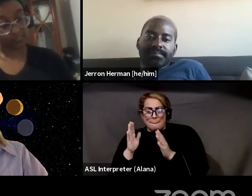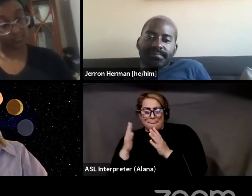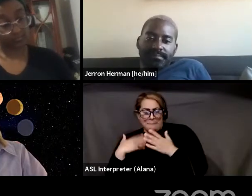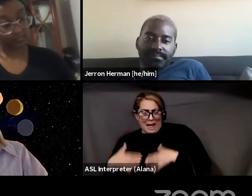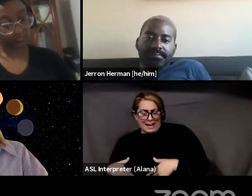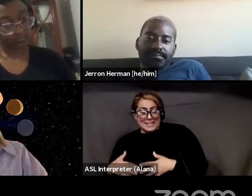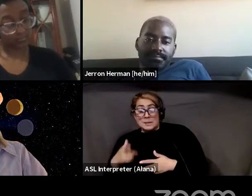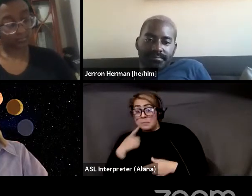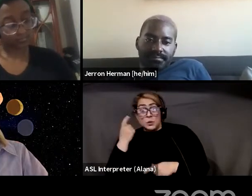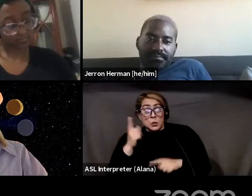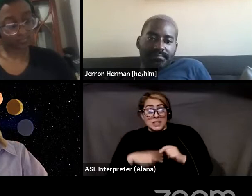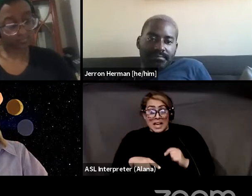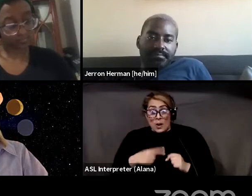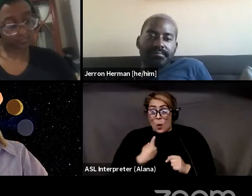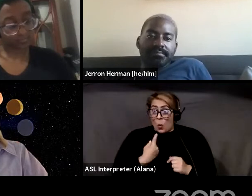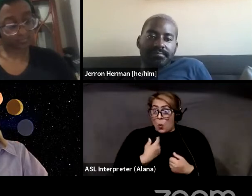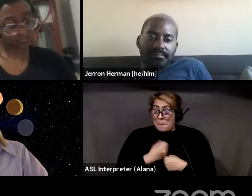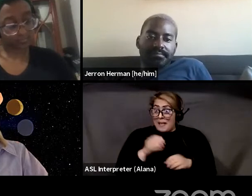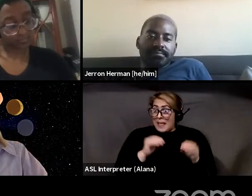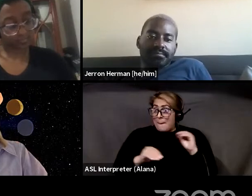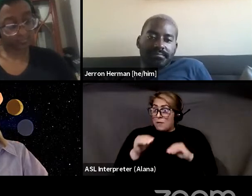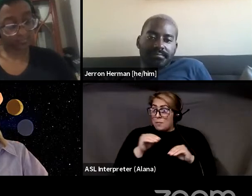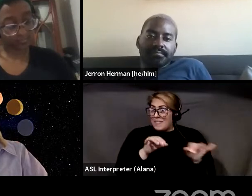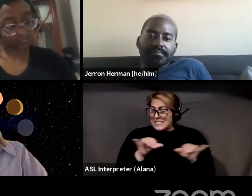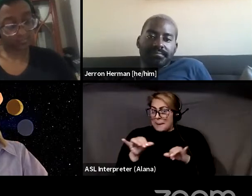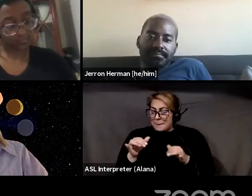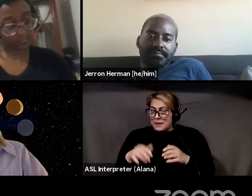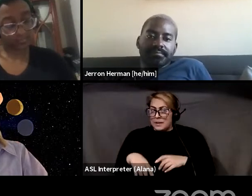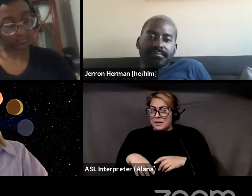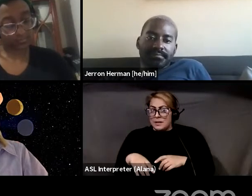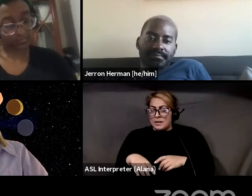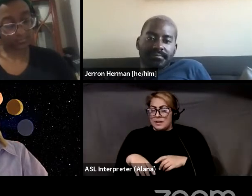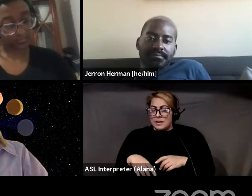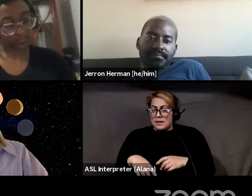in any other way.